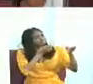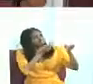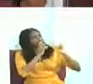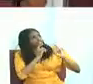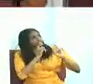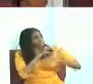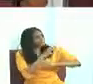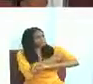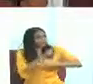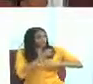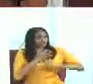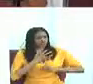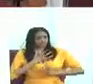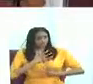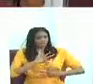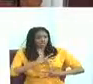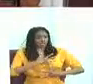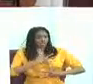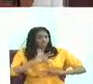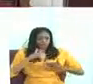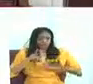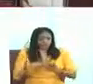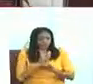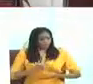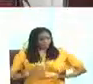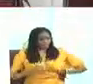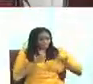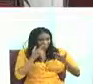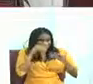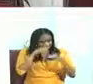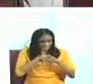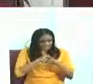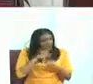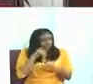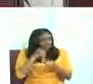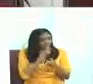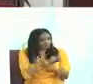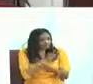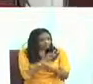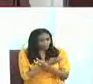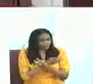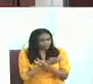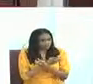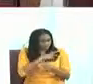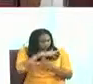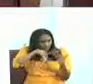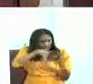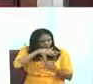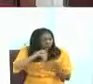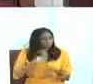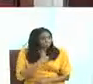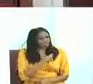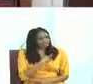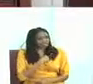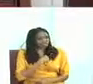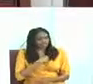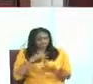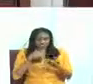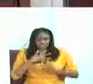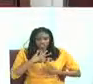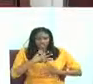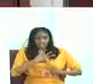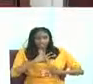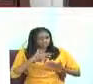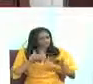new life into the dry bones all around us. Breathe new life into